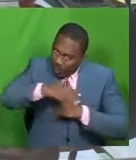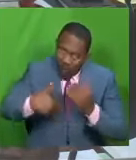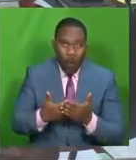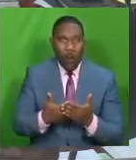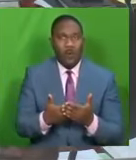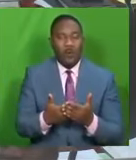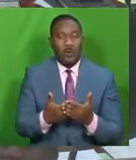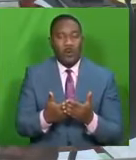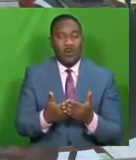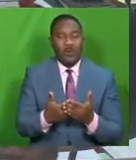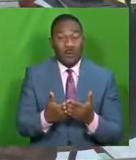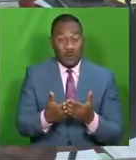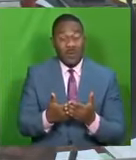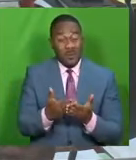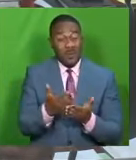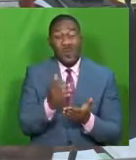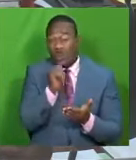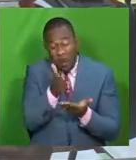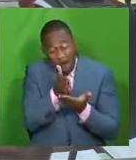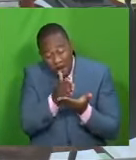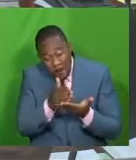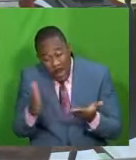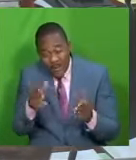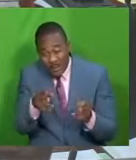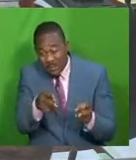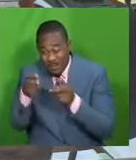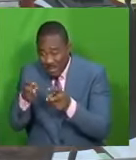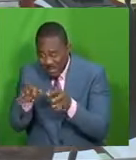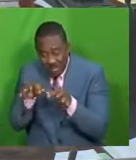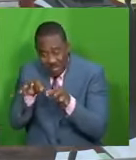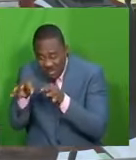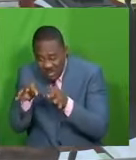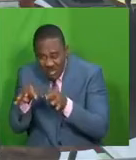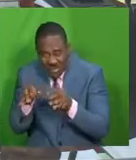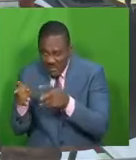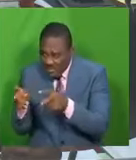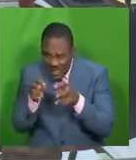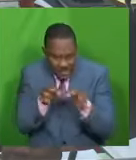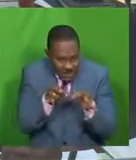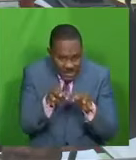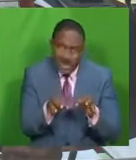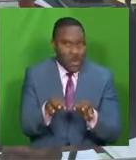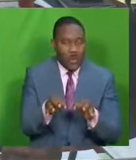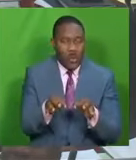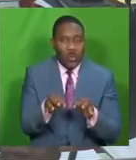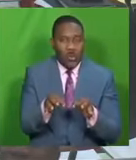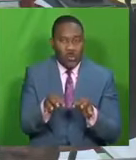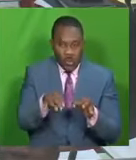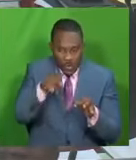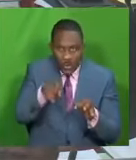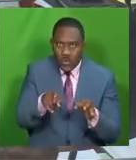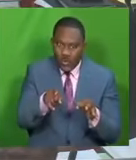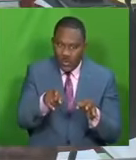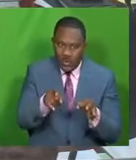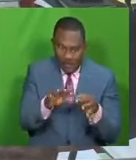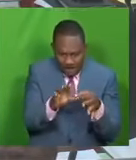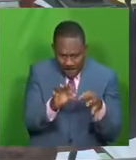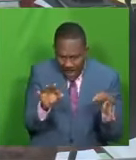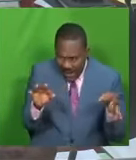interpret the document as a whole in order to be able to give effect to its letter and its